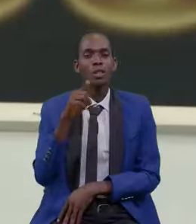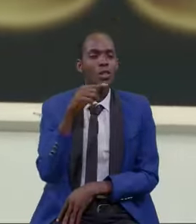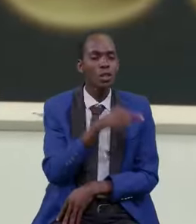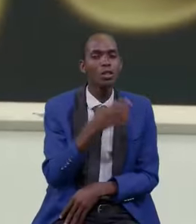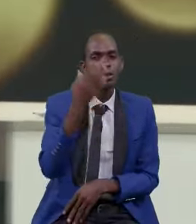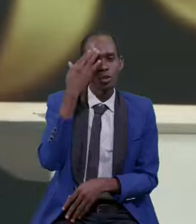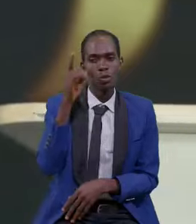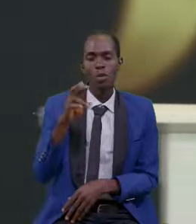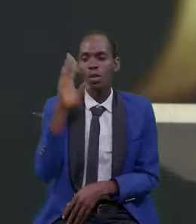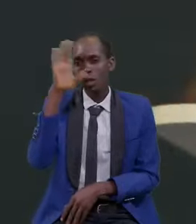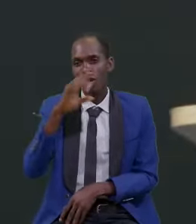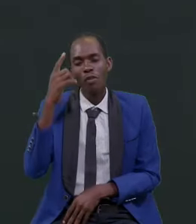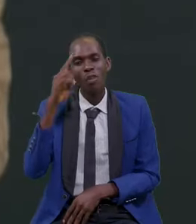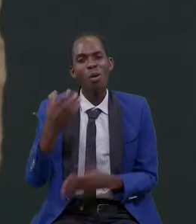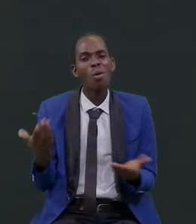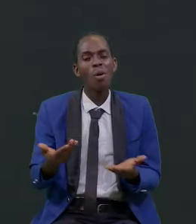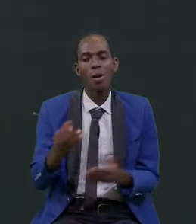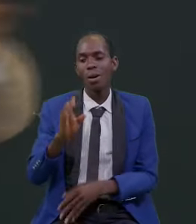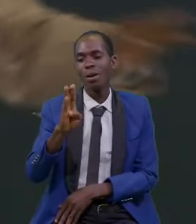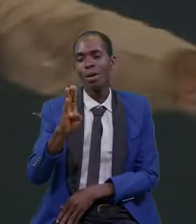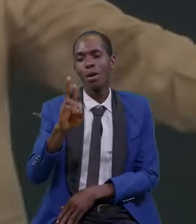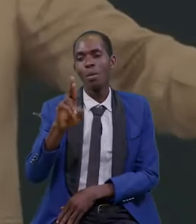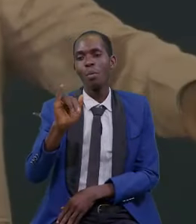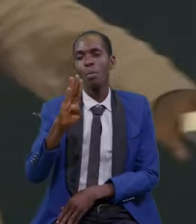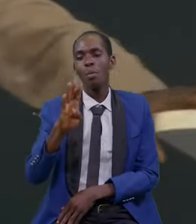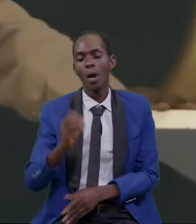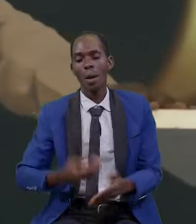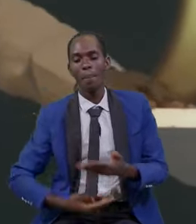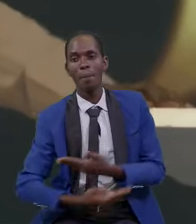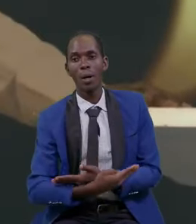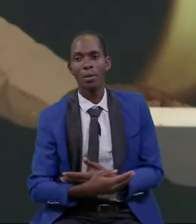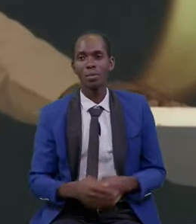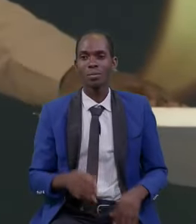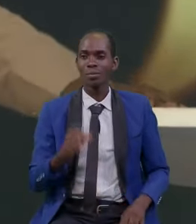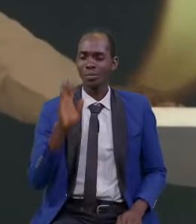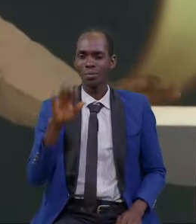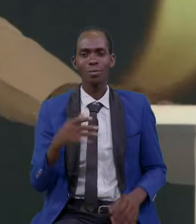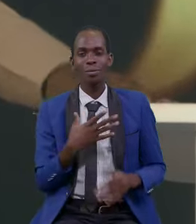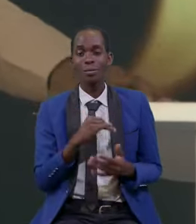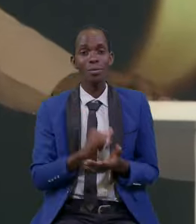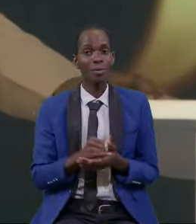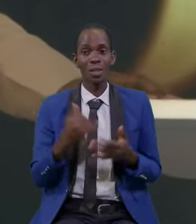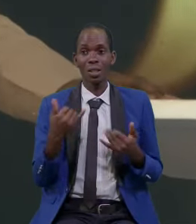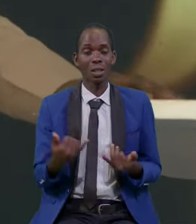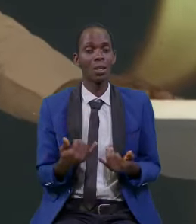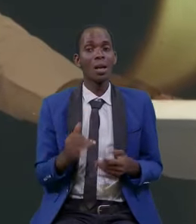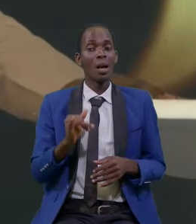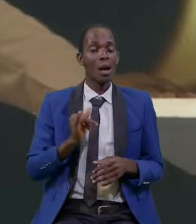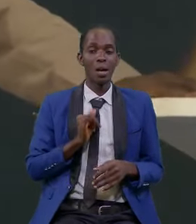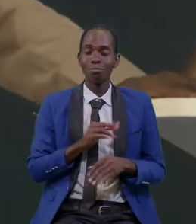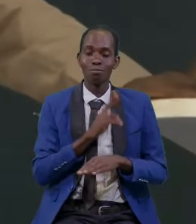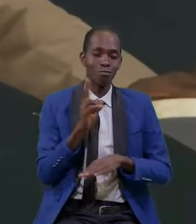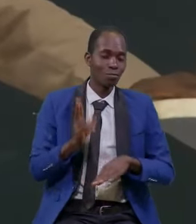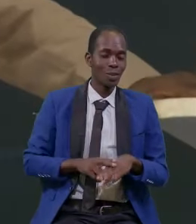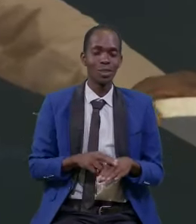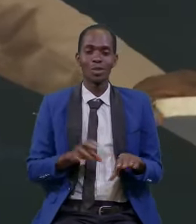bribe. They're looking for money. And this fellow says, you know, if I became born again, I used to do that for everybody, to